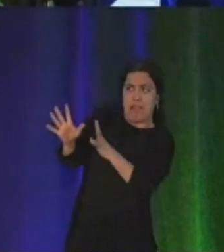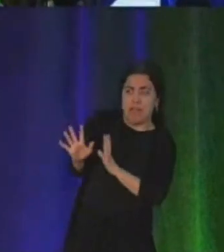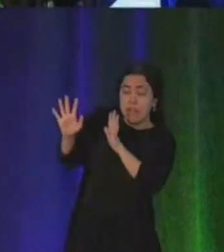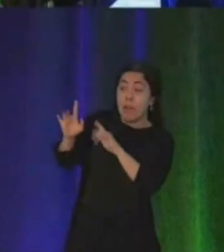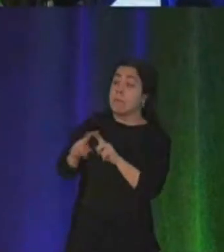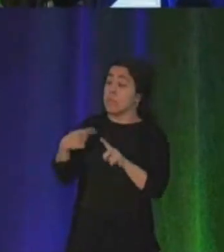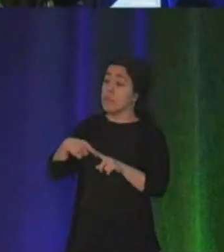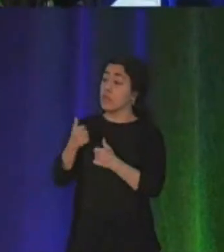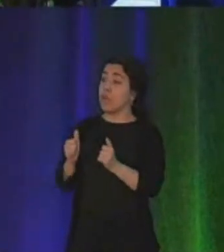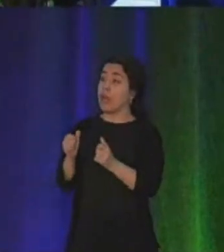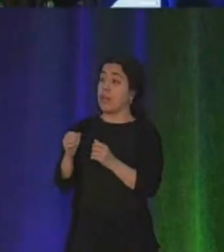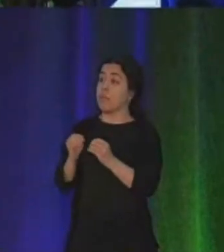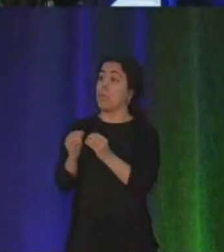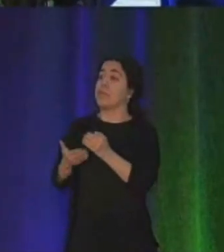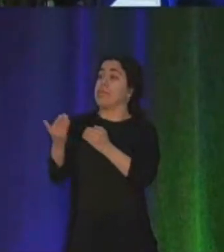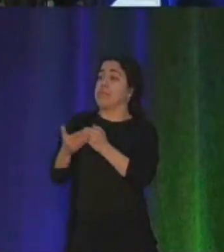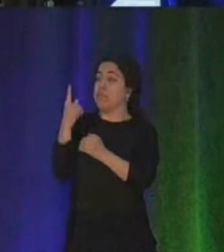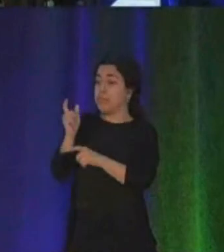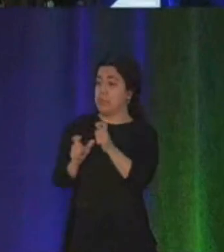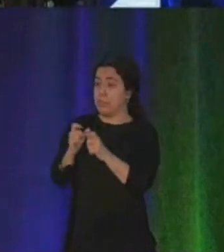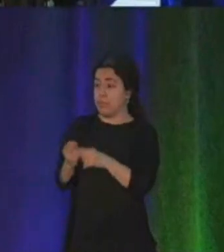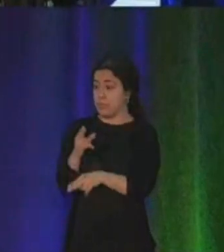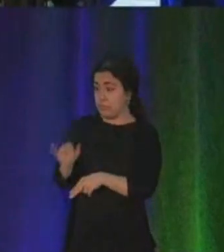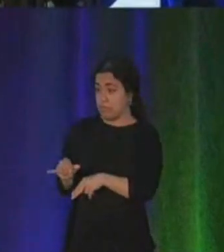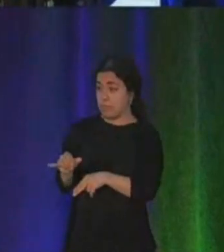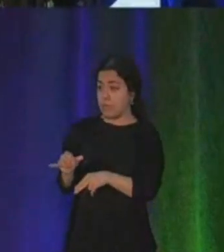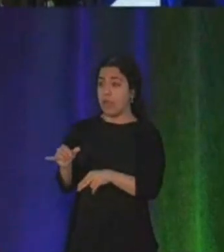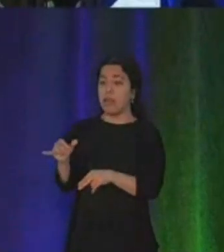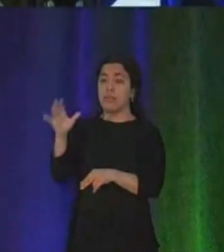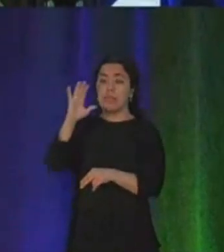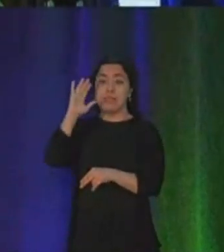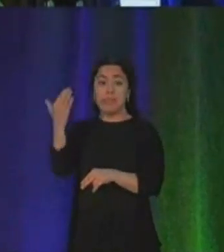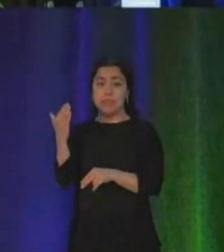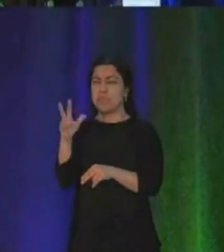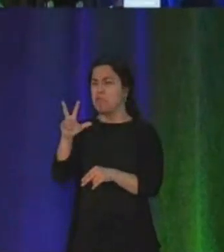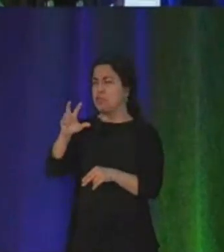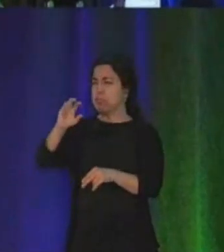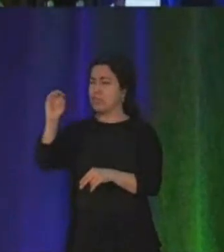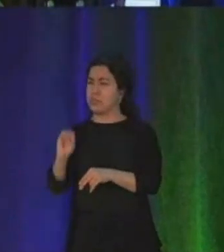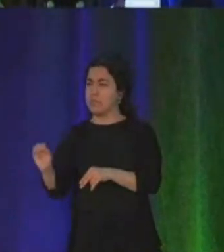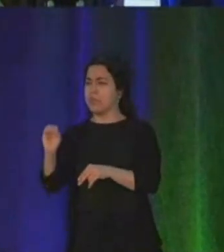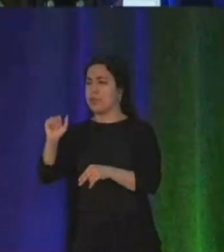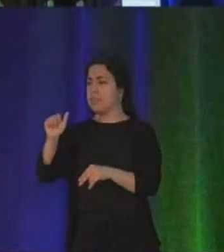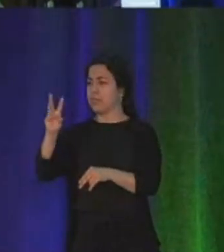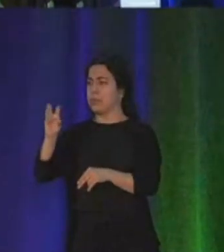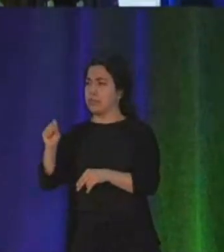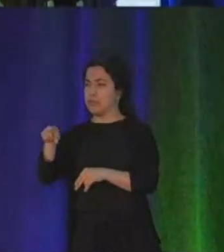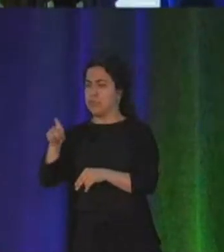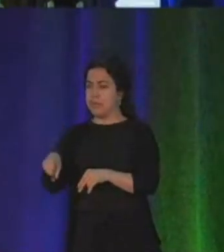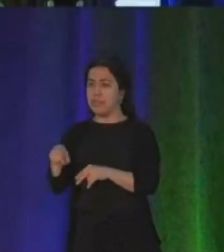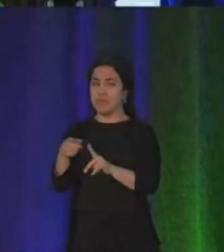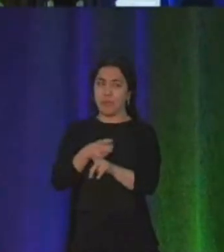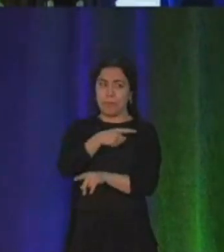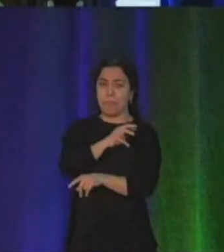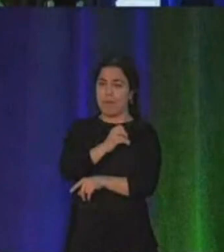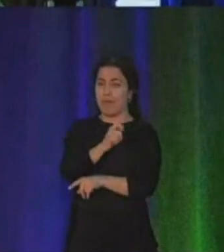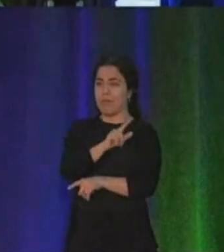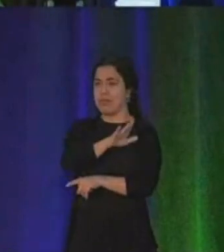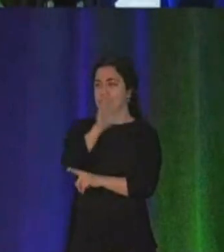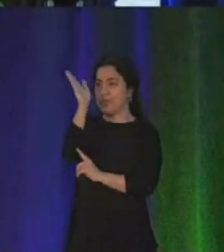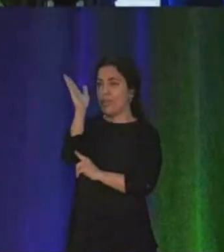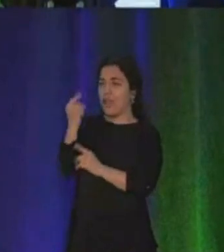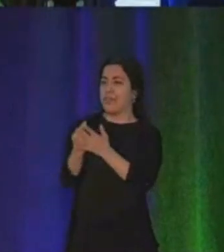try to make it easier for people to use it. There's basically like 3% of AWS you need. Like some of you that were here from Michael's talk, he kind of went over a lot of